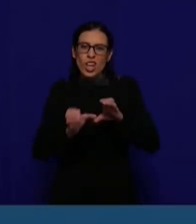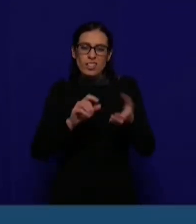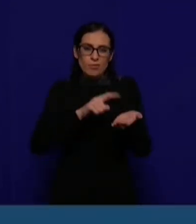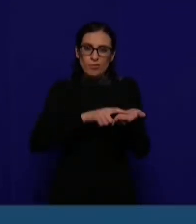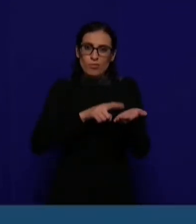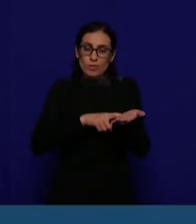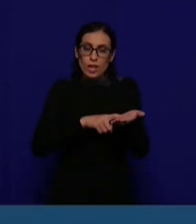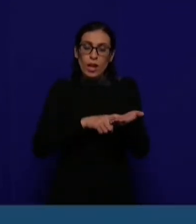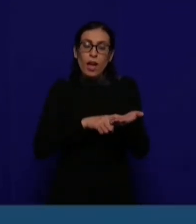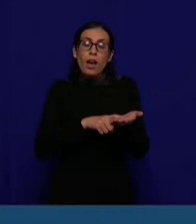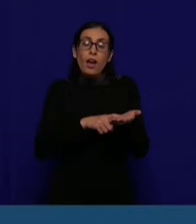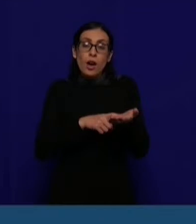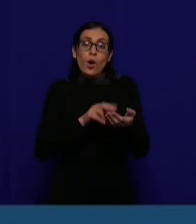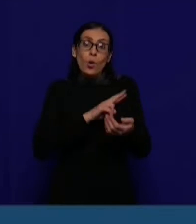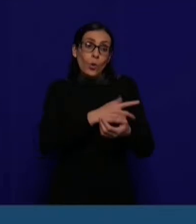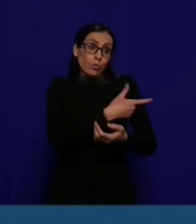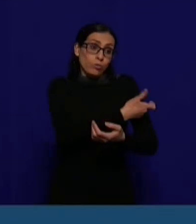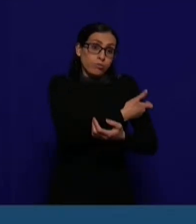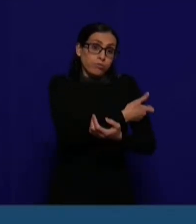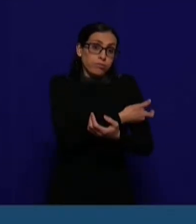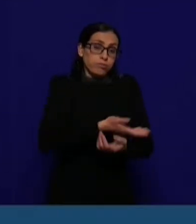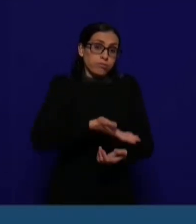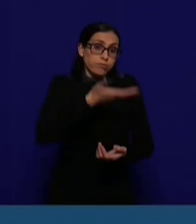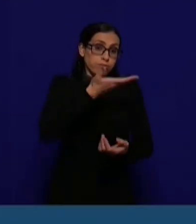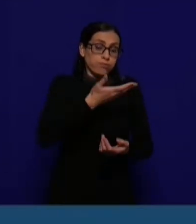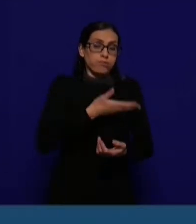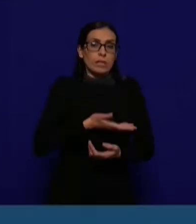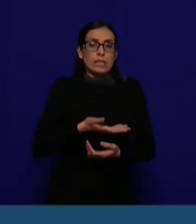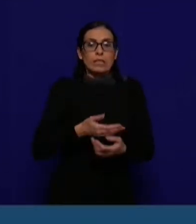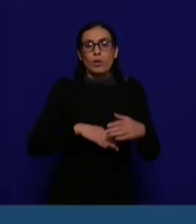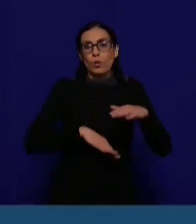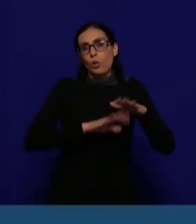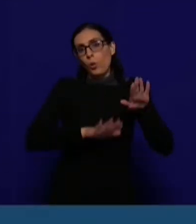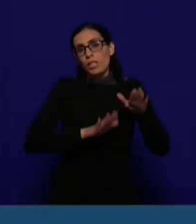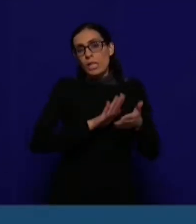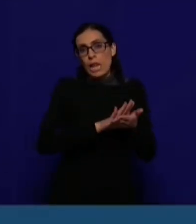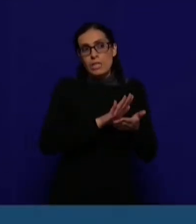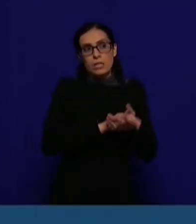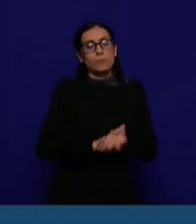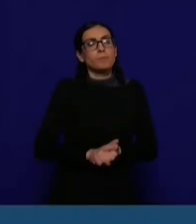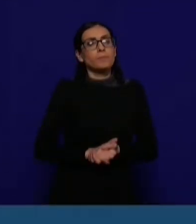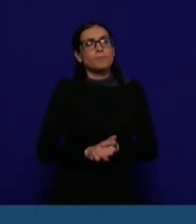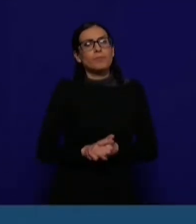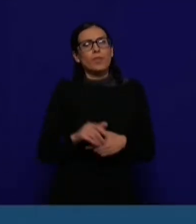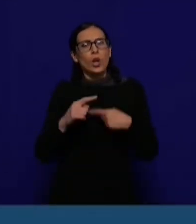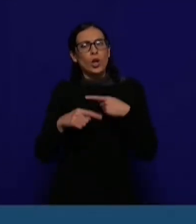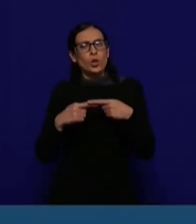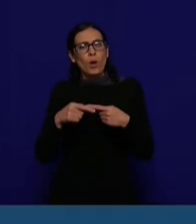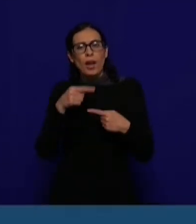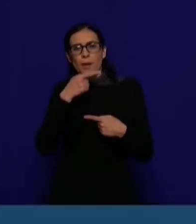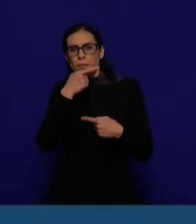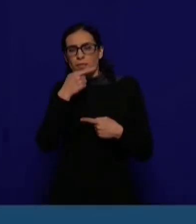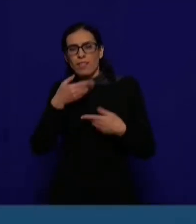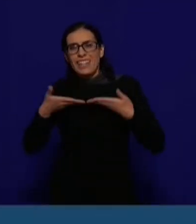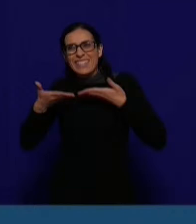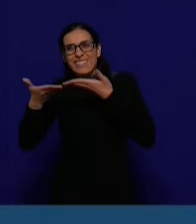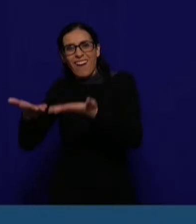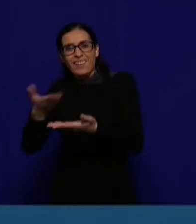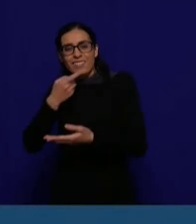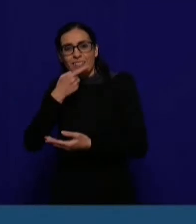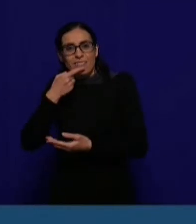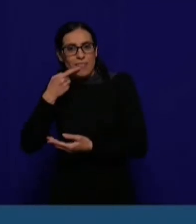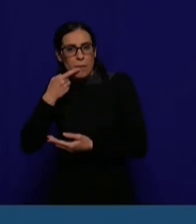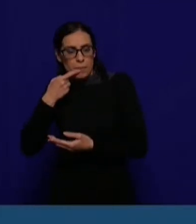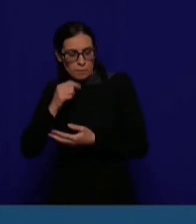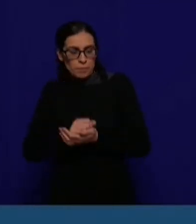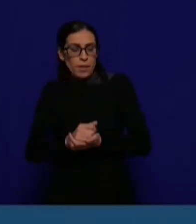rollout tal-vaccination program ukoll fil-pajjiż tagħna. Fuq blood donation dawk il-persuni li kun għadhom kemm ħadu